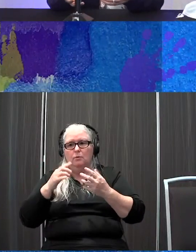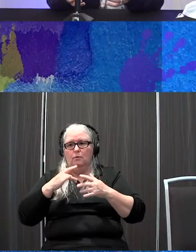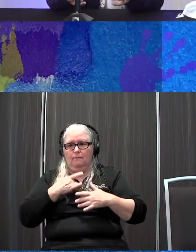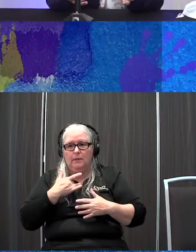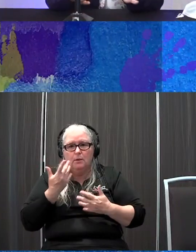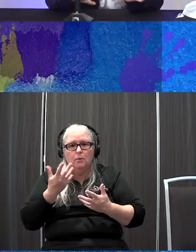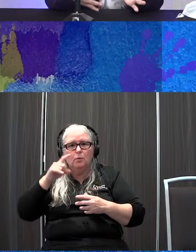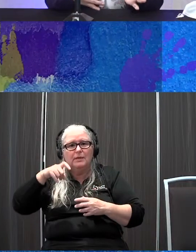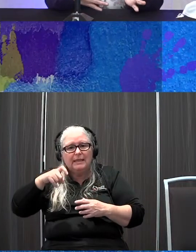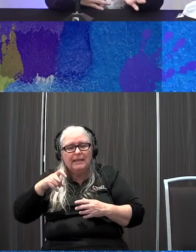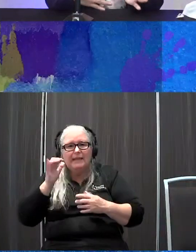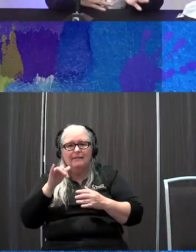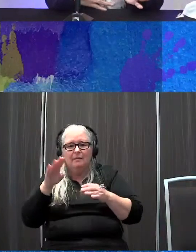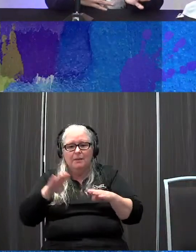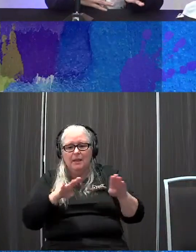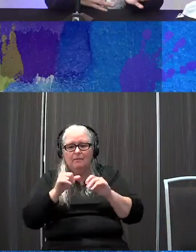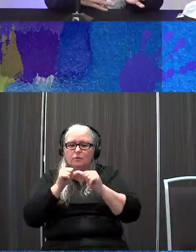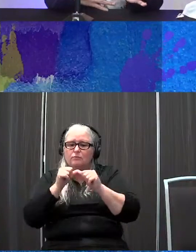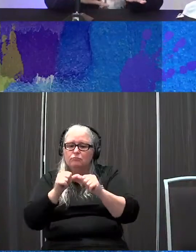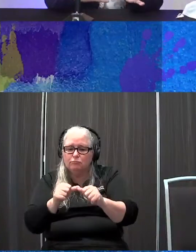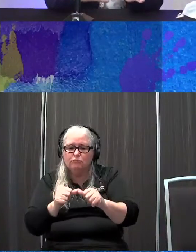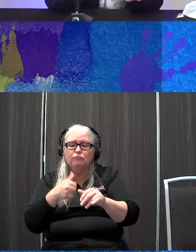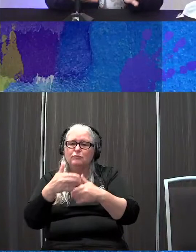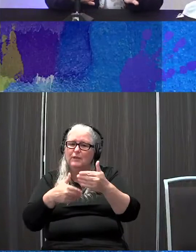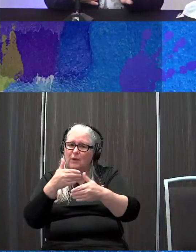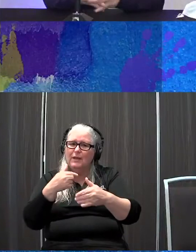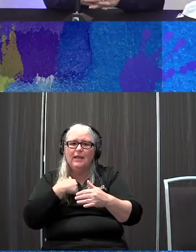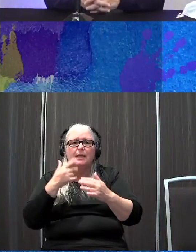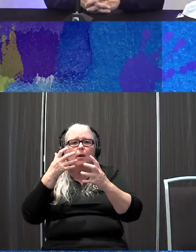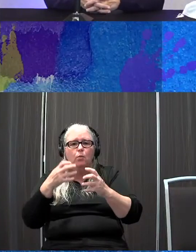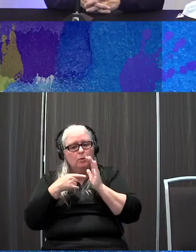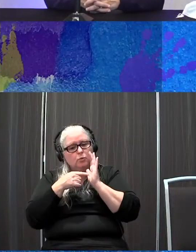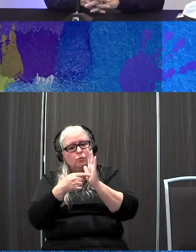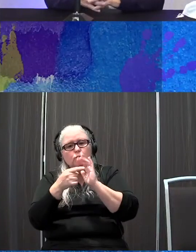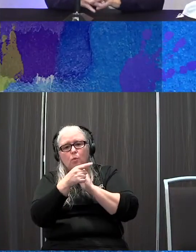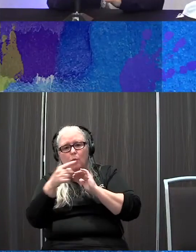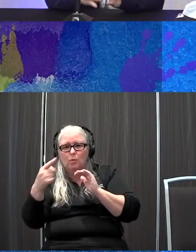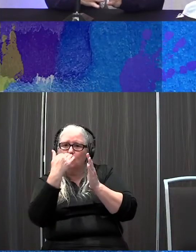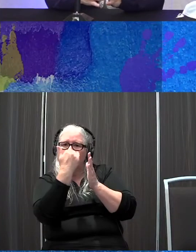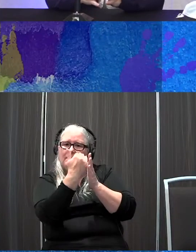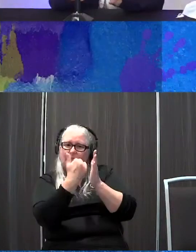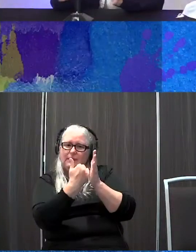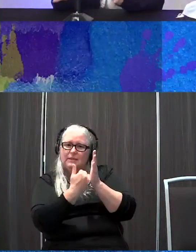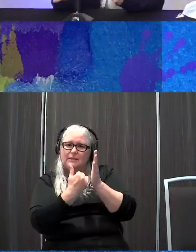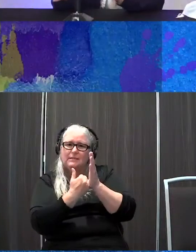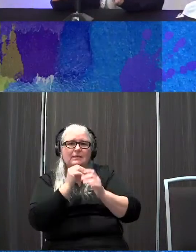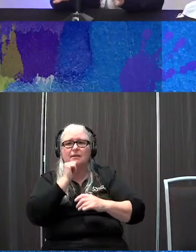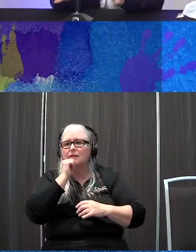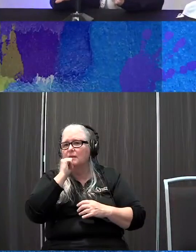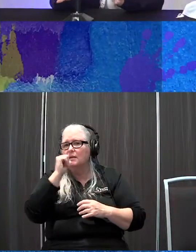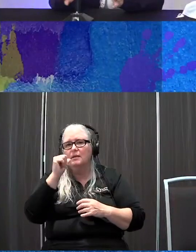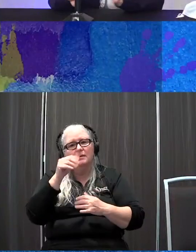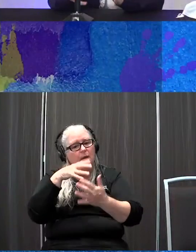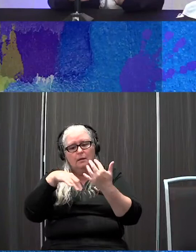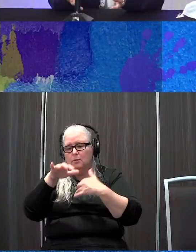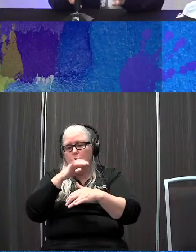over time. And I want to really highlight this category that's listed for you right now, which is this non-social automatic